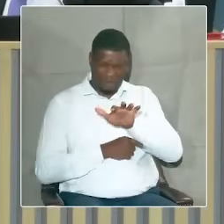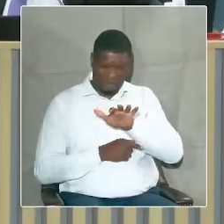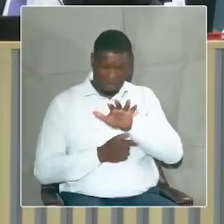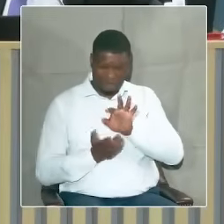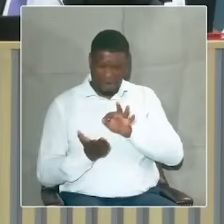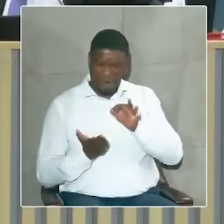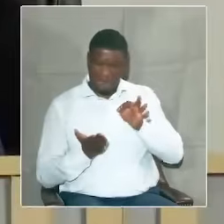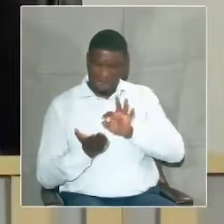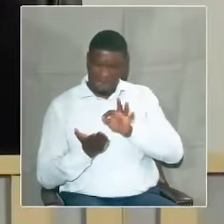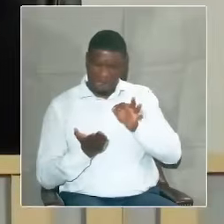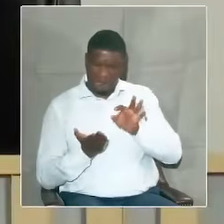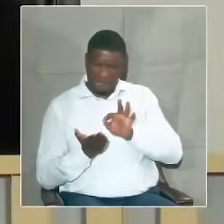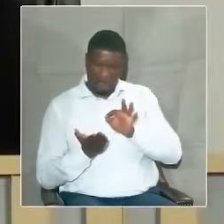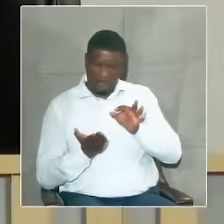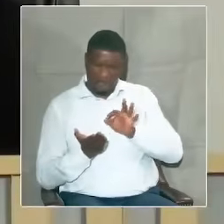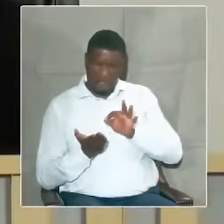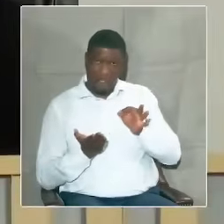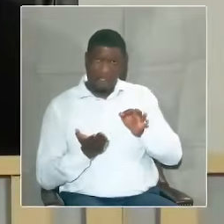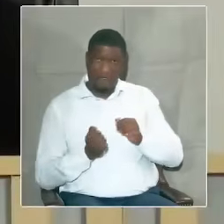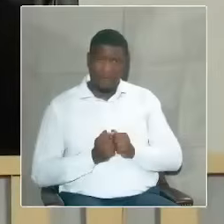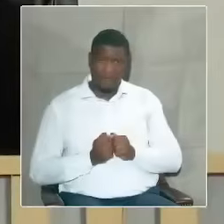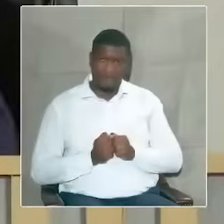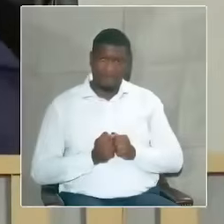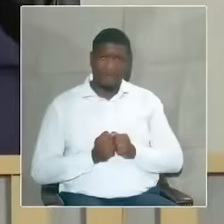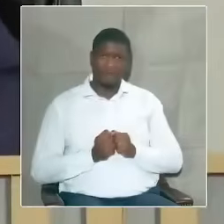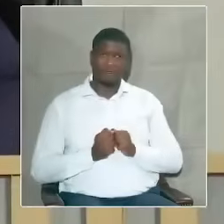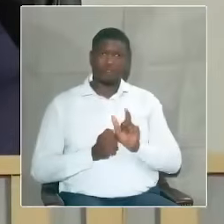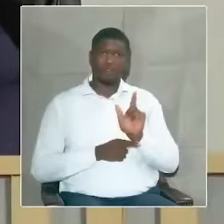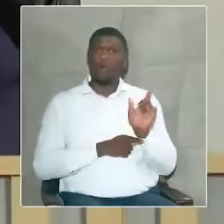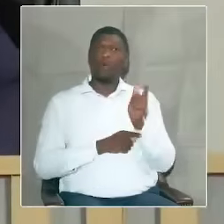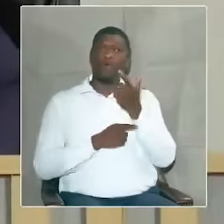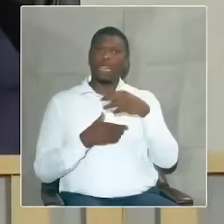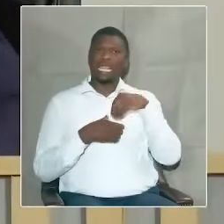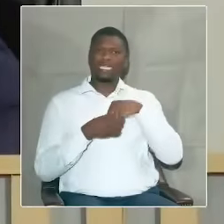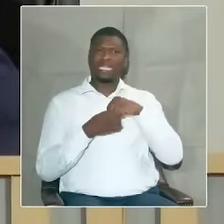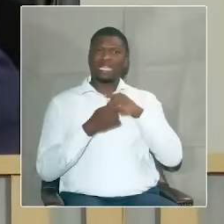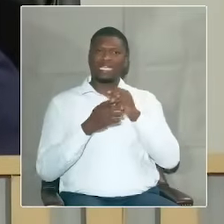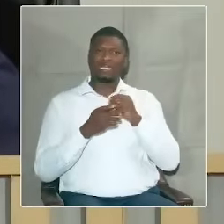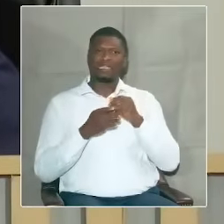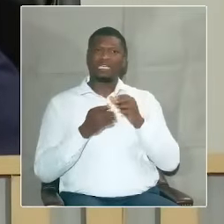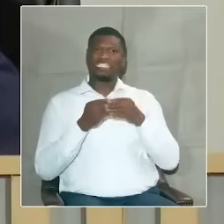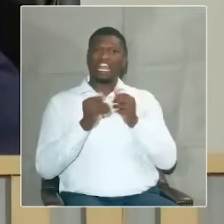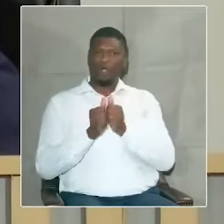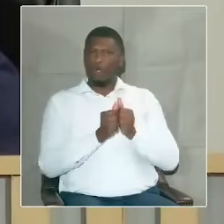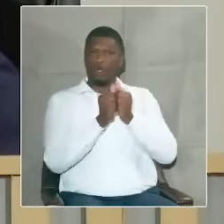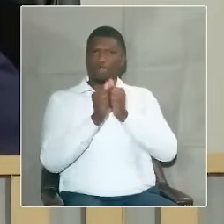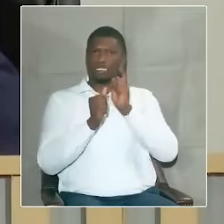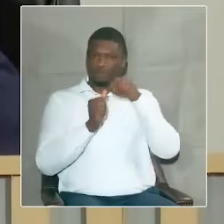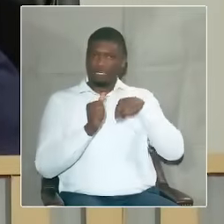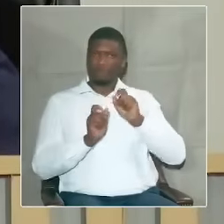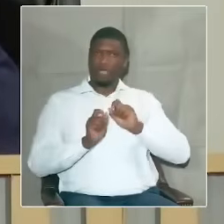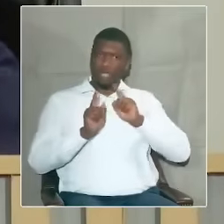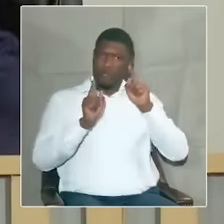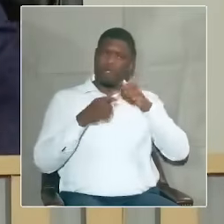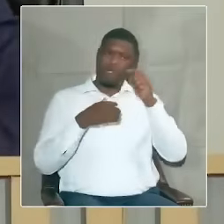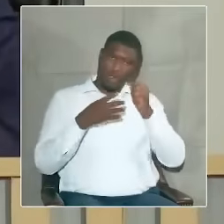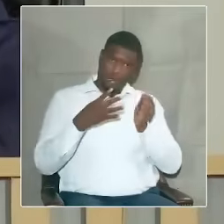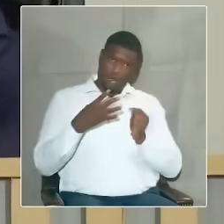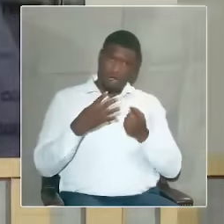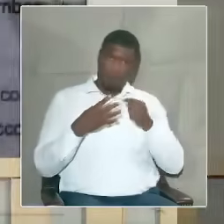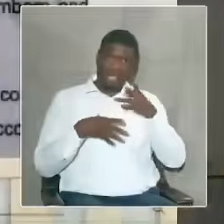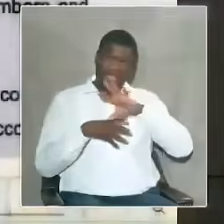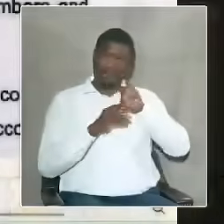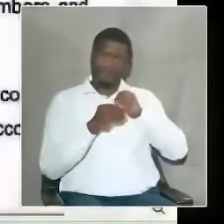3.7. Stakeholder communication. All internal and external stakeholders must be notified in writing about the disbandment of the task